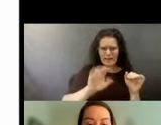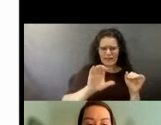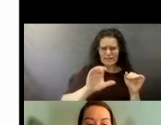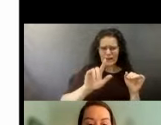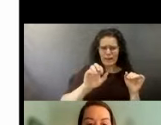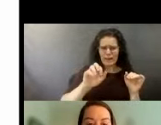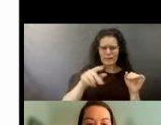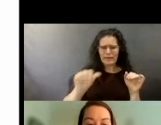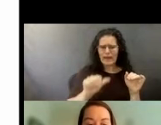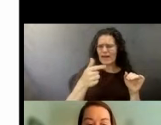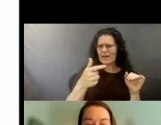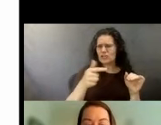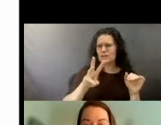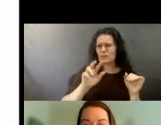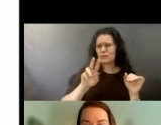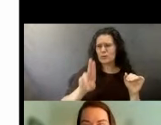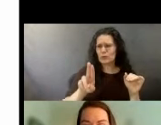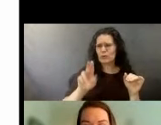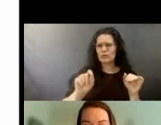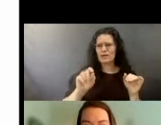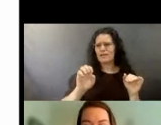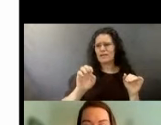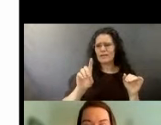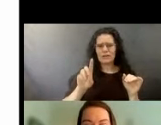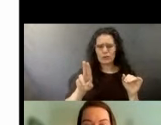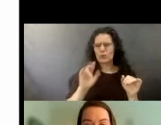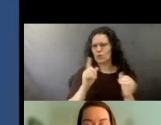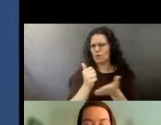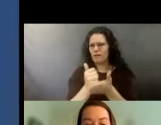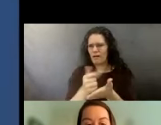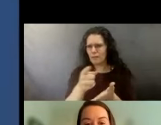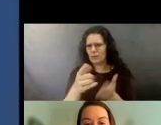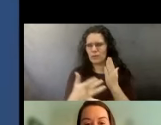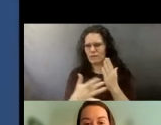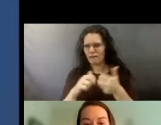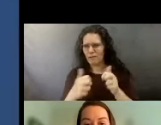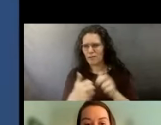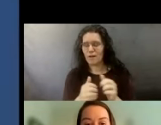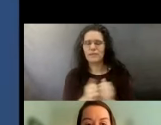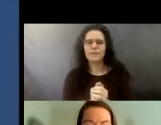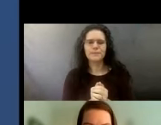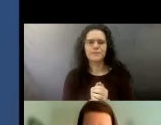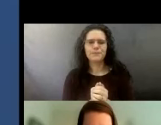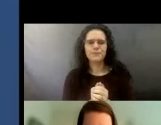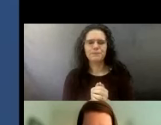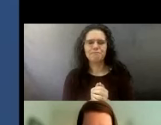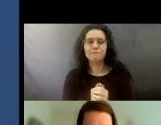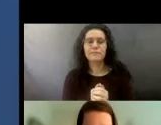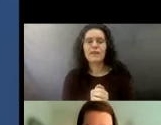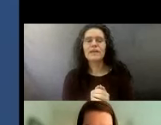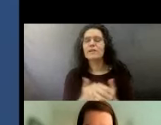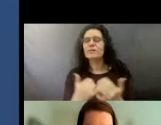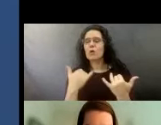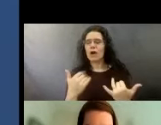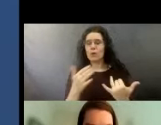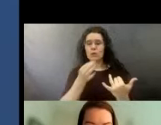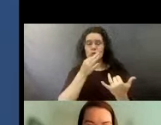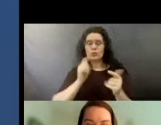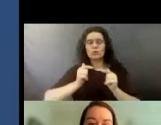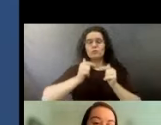ncmlp@gwu.edu for assistance. Next slide. I'd like to, before passing the mic on,